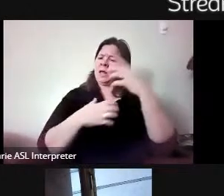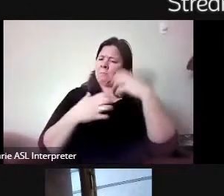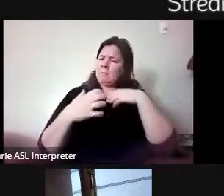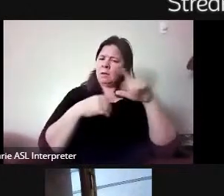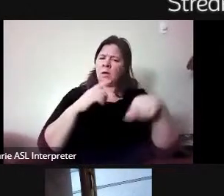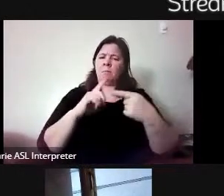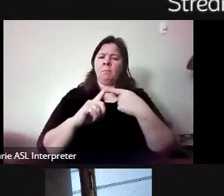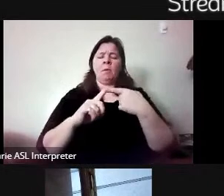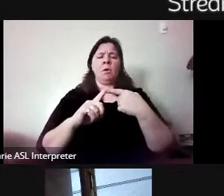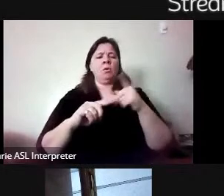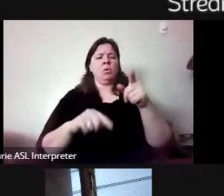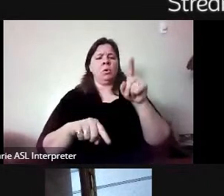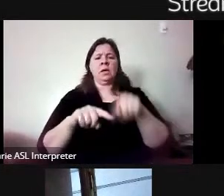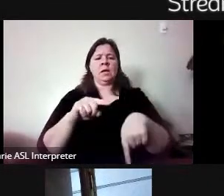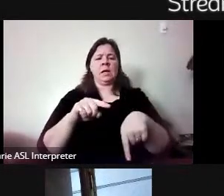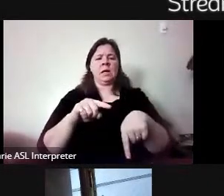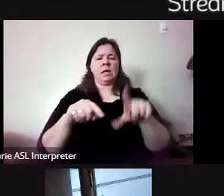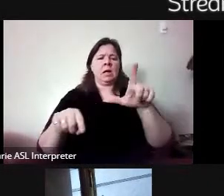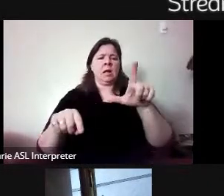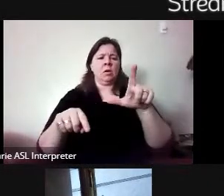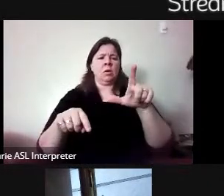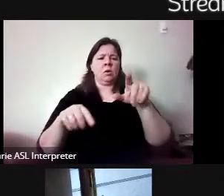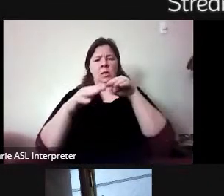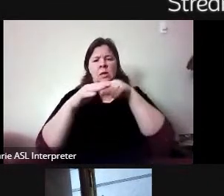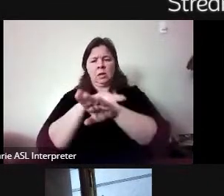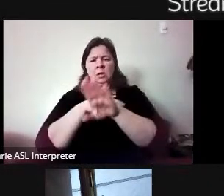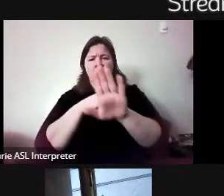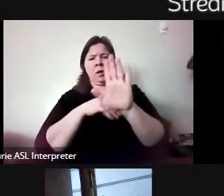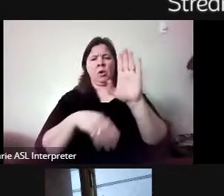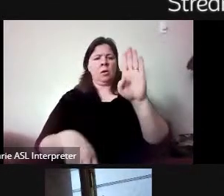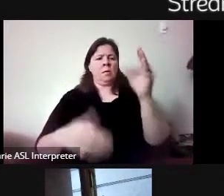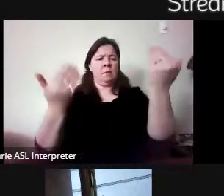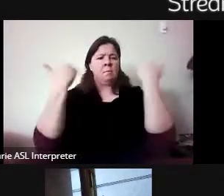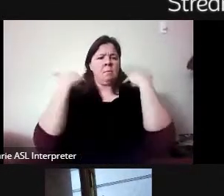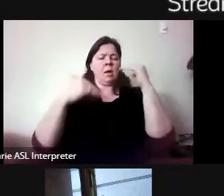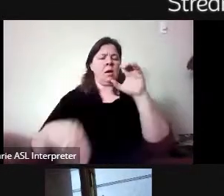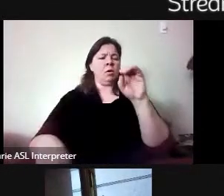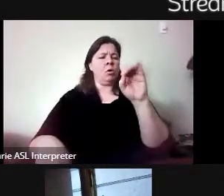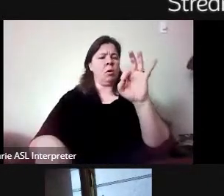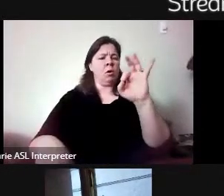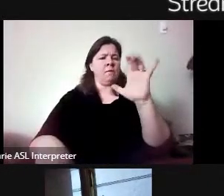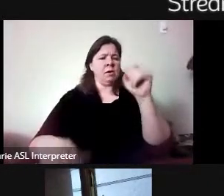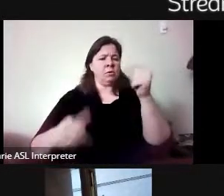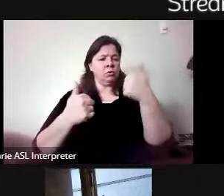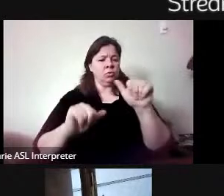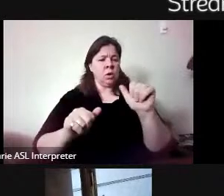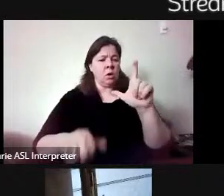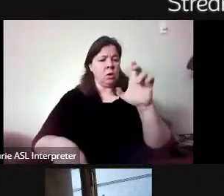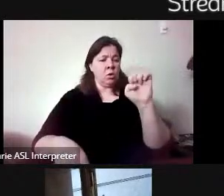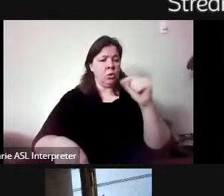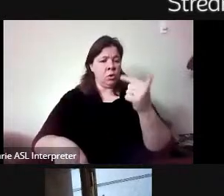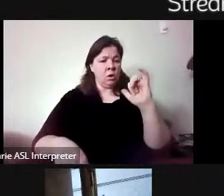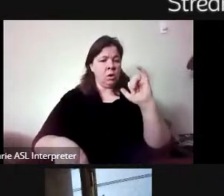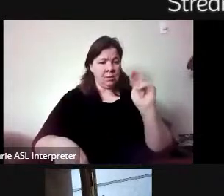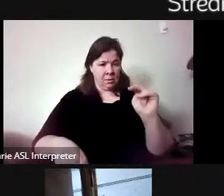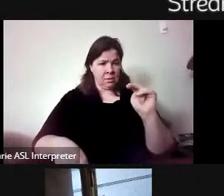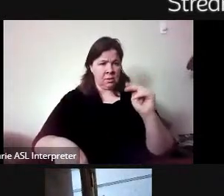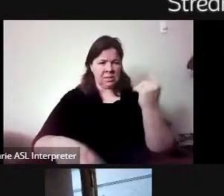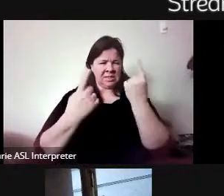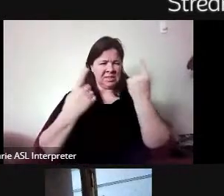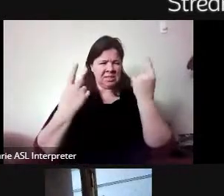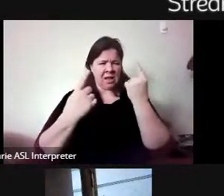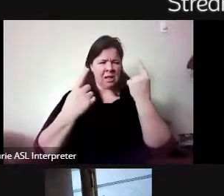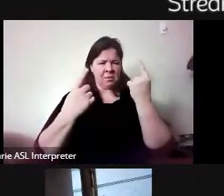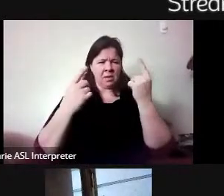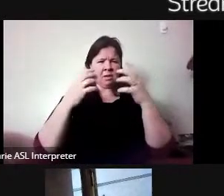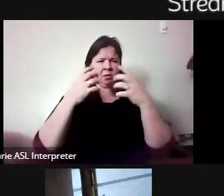complaining that they cannot they cannot go to their back office because they try to log in and something has